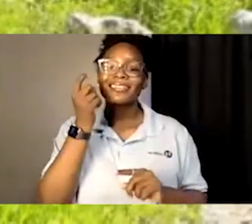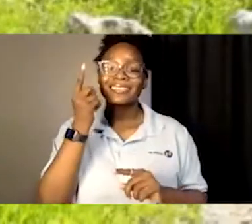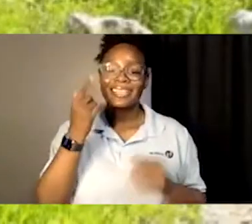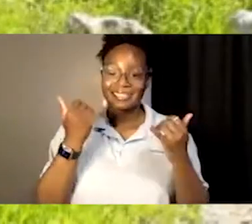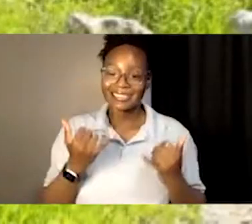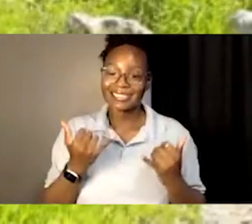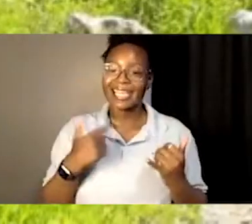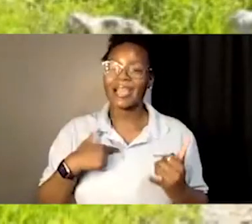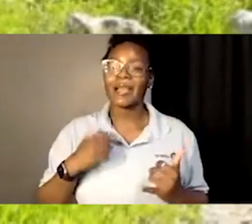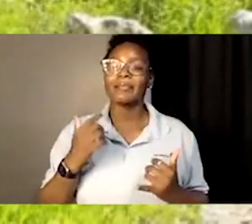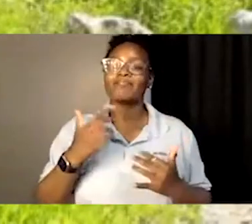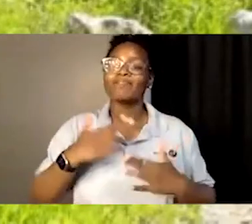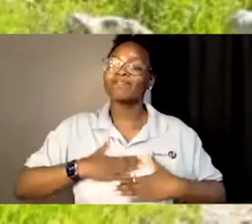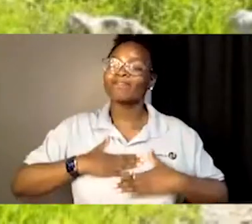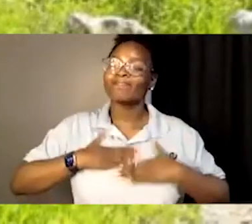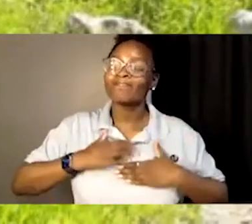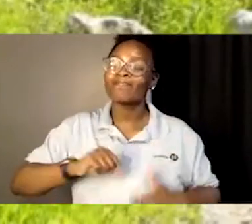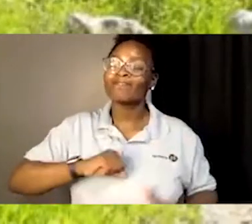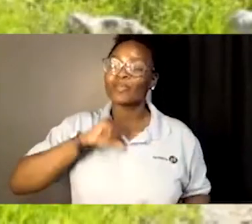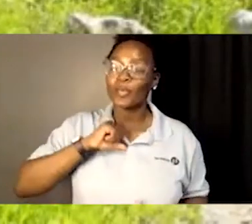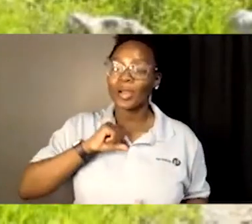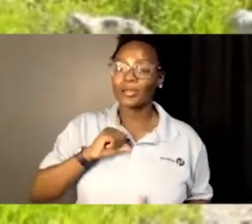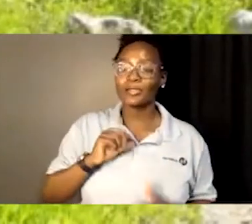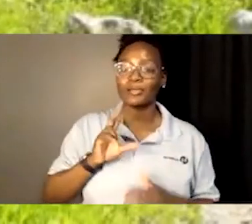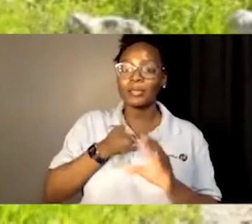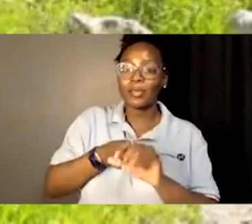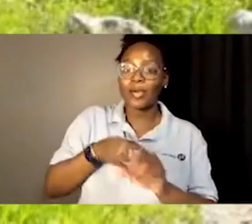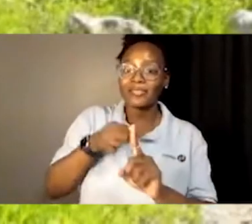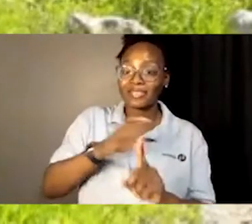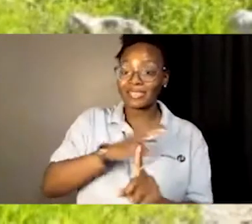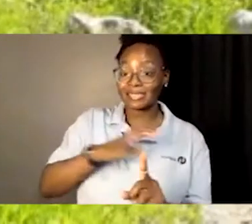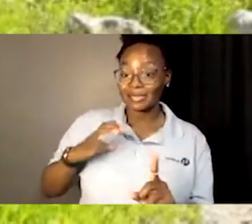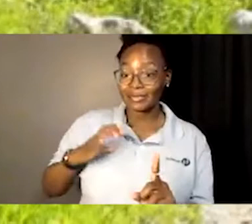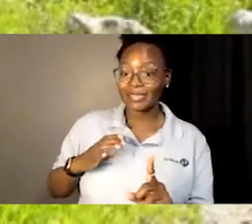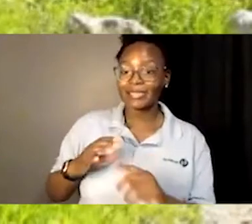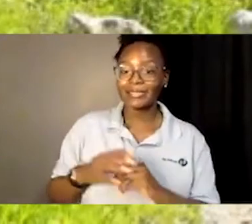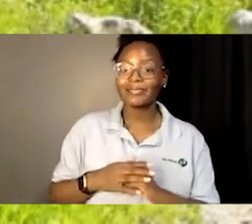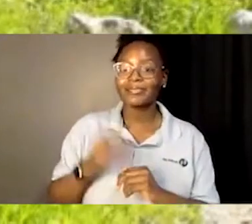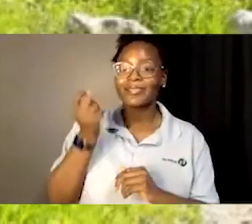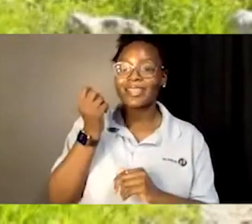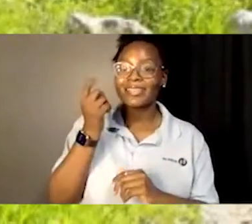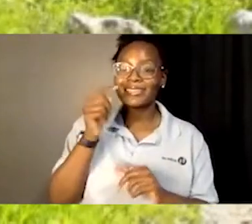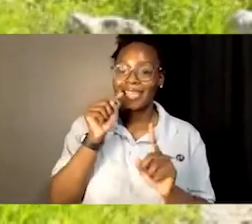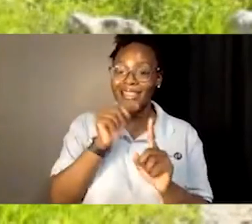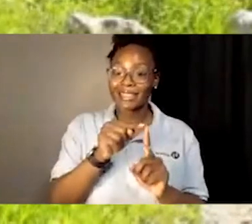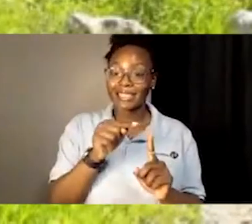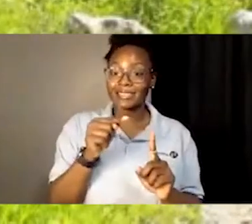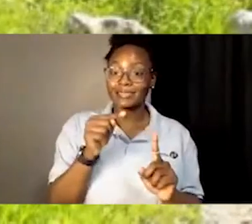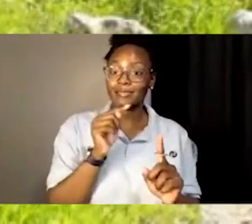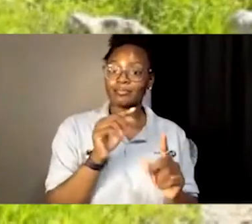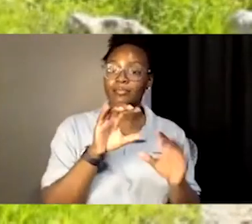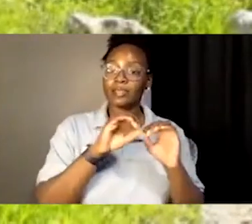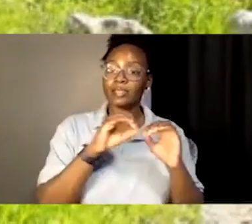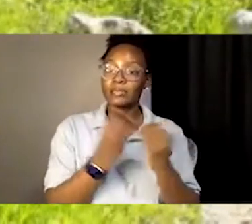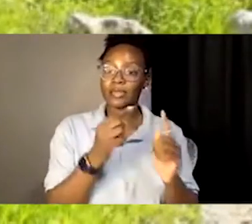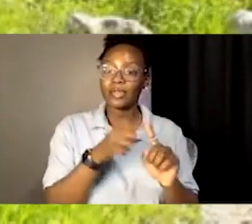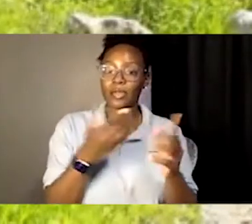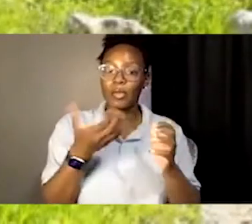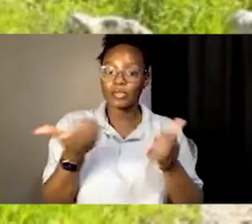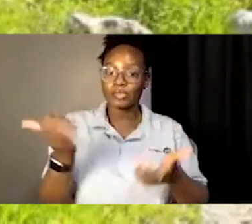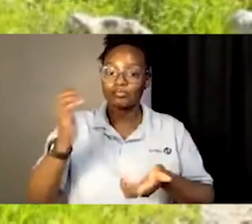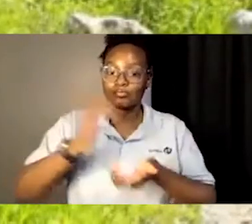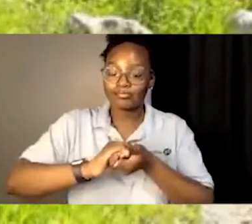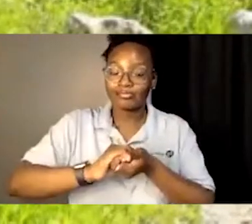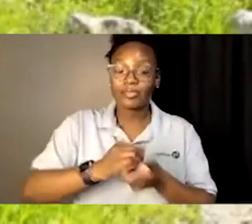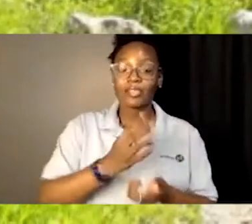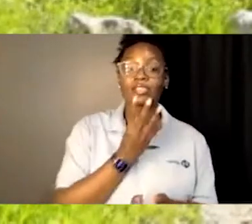As part of the sisterhood's overall mission, the Israel-Palestine Committee seeks to inspire Jewish and Muslim women and teens to work